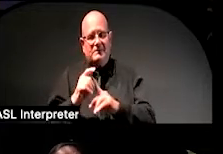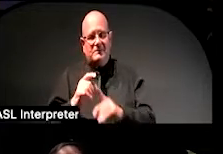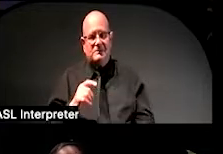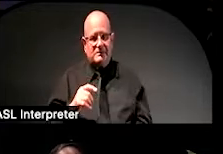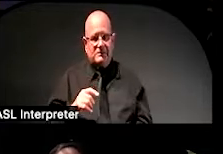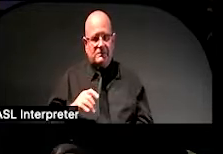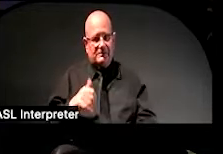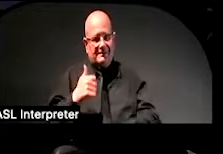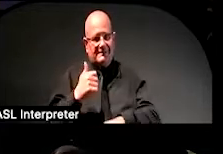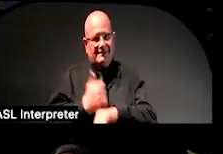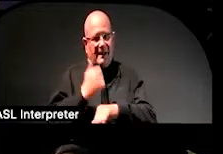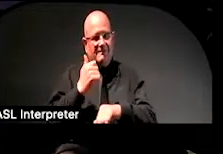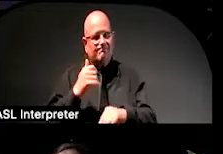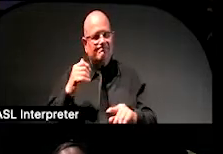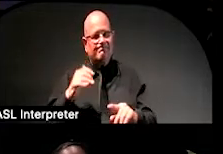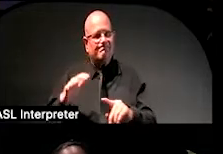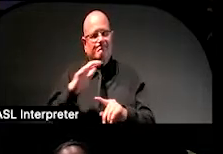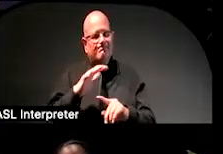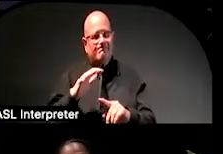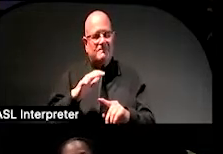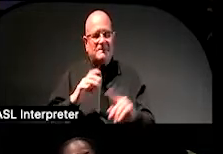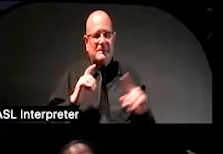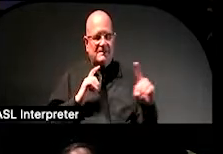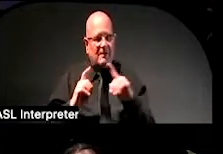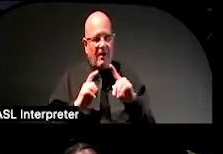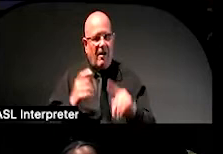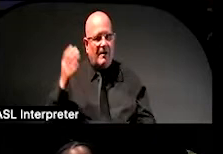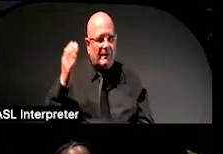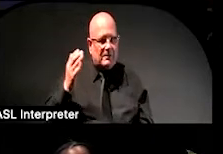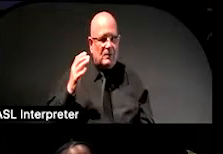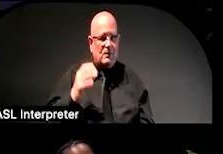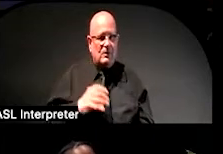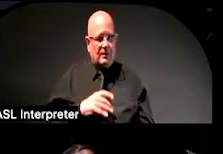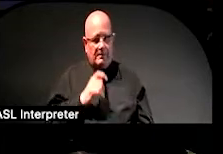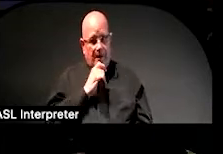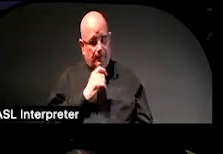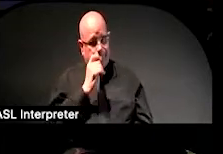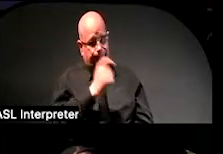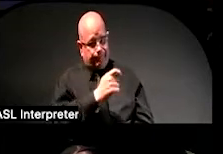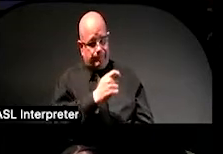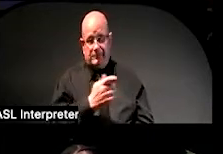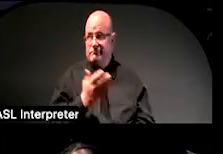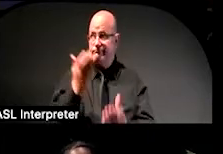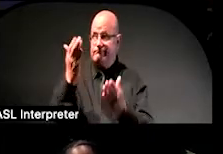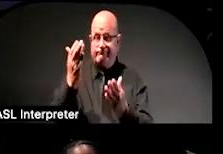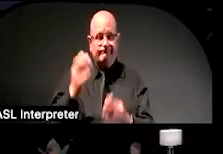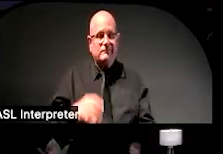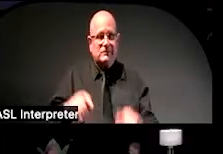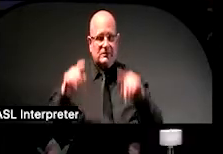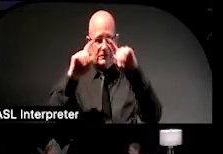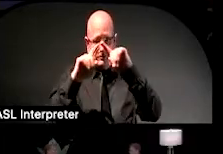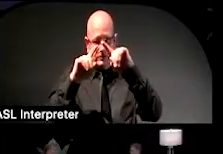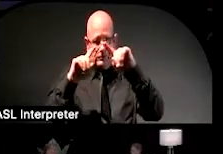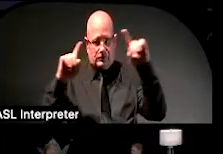the context for this dialogue and this presentation. So the microphone is yours. And the screen is yours, Dr. Reed. So glad to